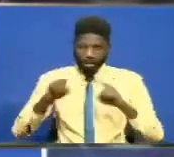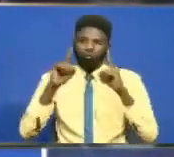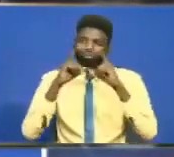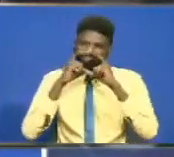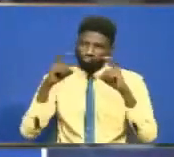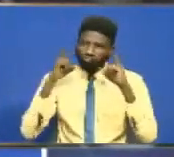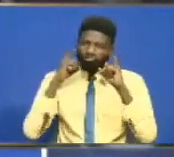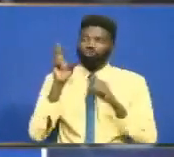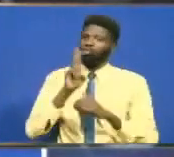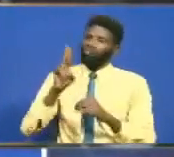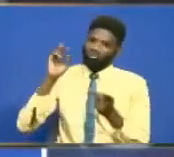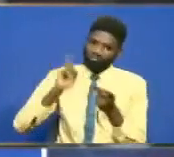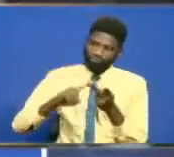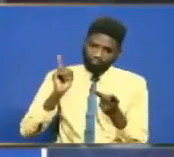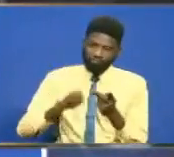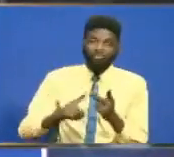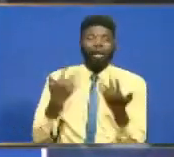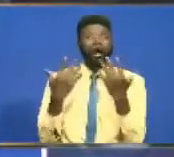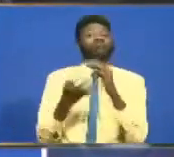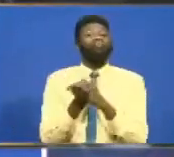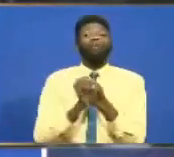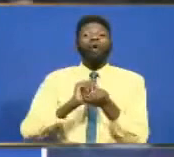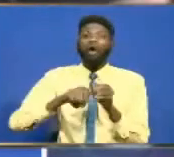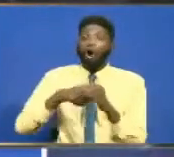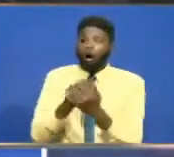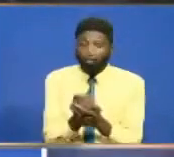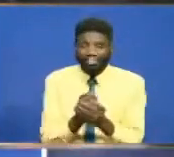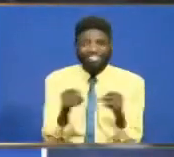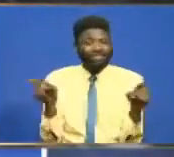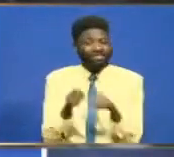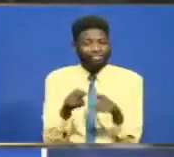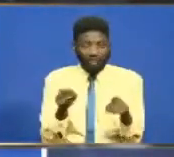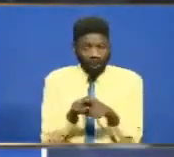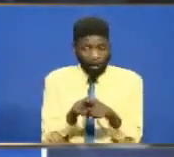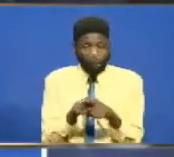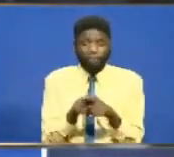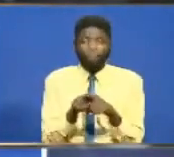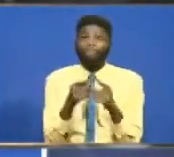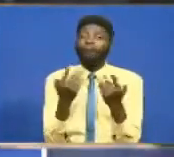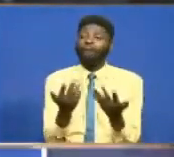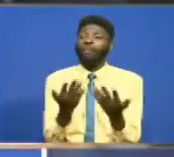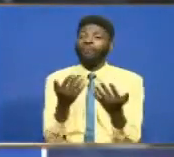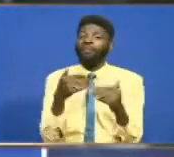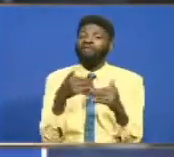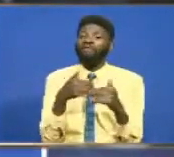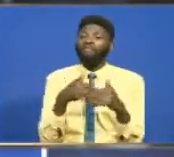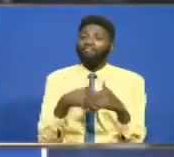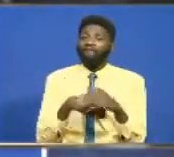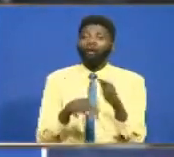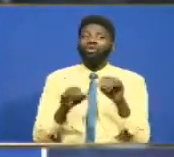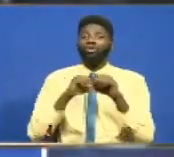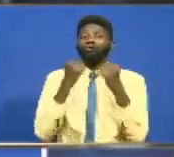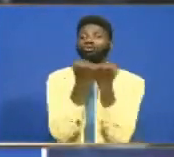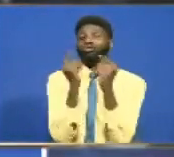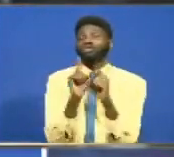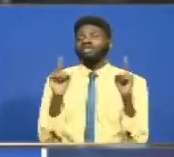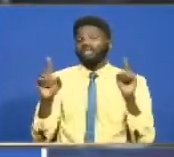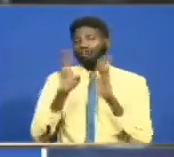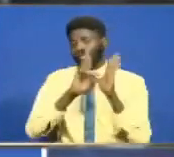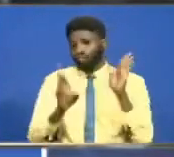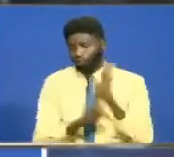barakoa, ya kuosha mikono, kuzingatia distance, social distance ambayo